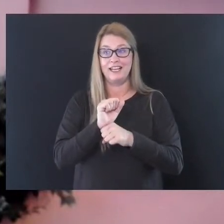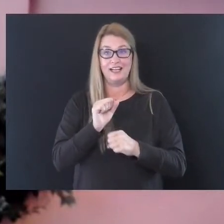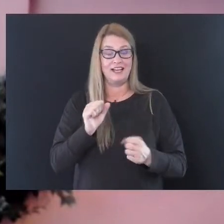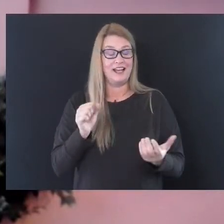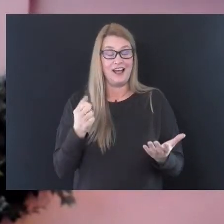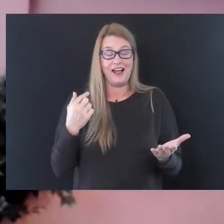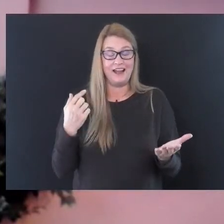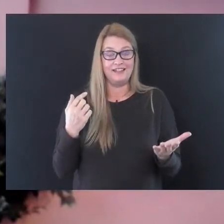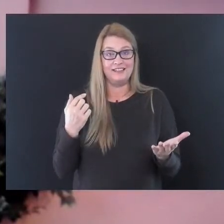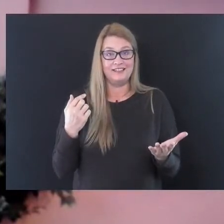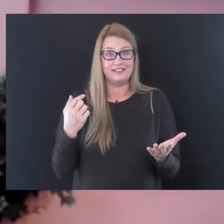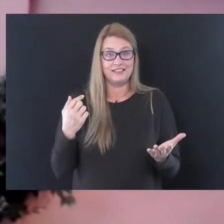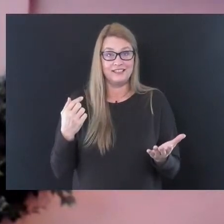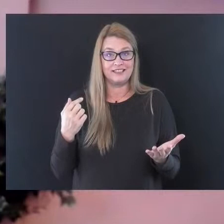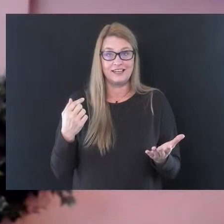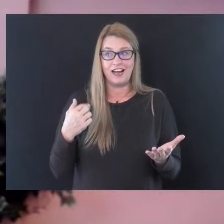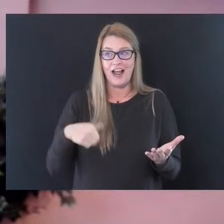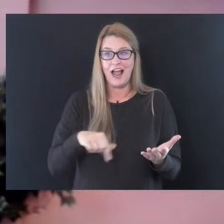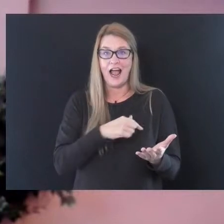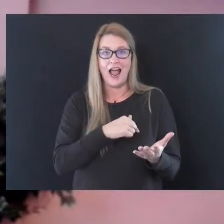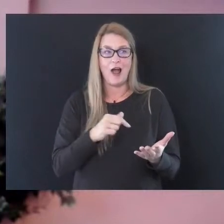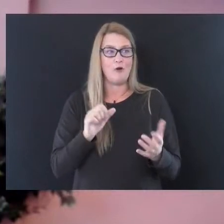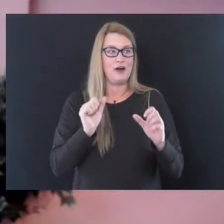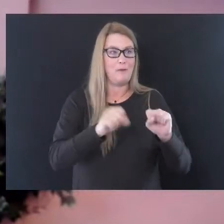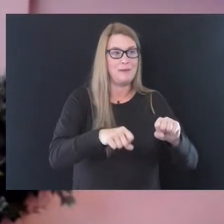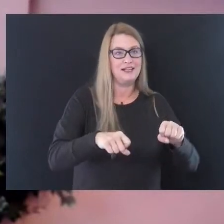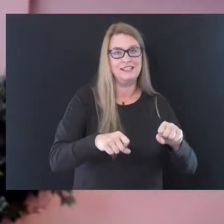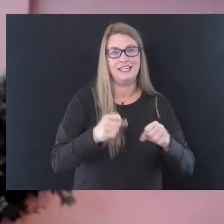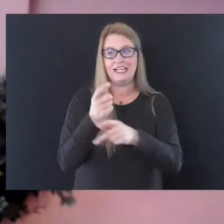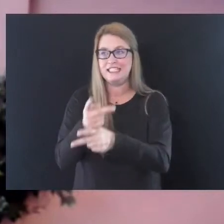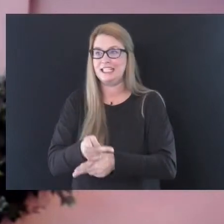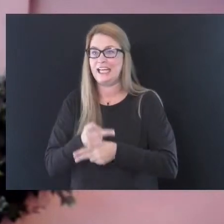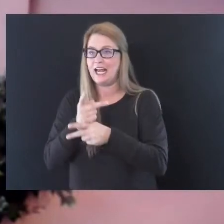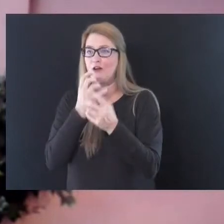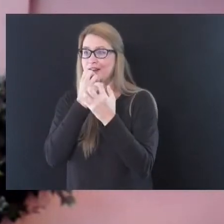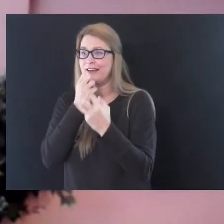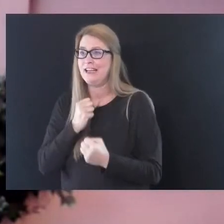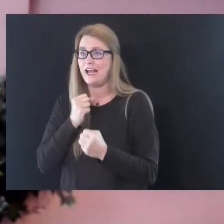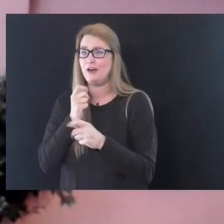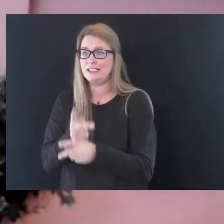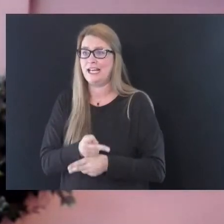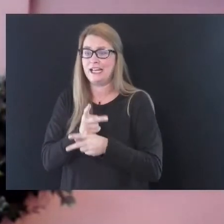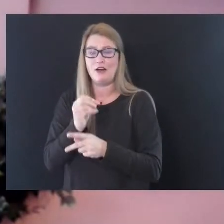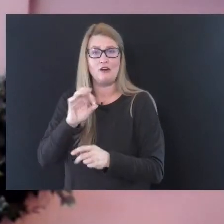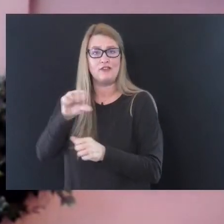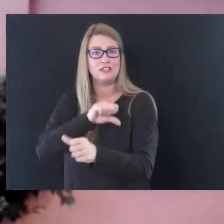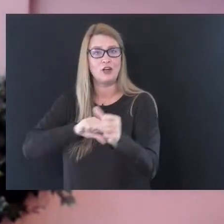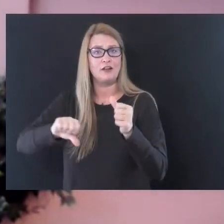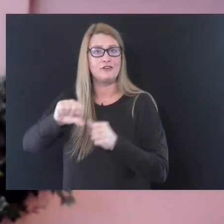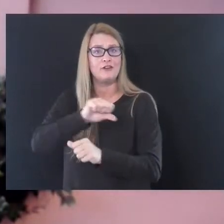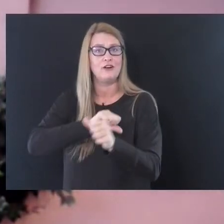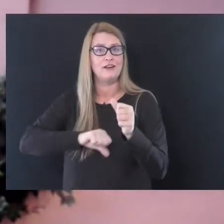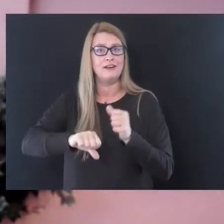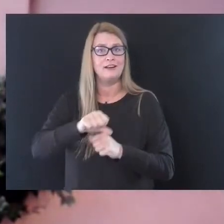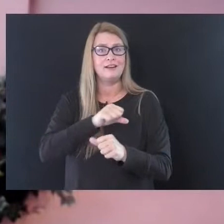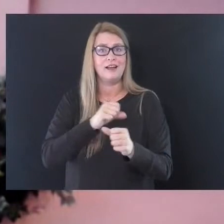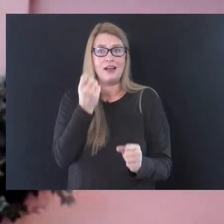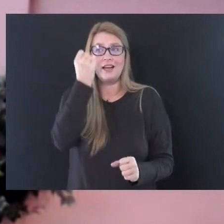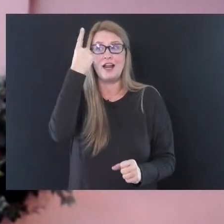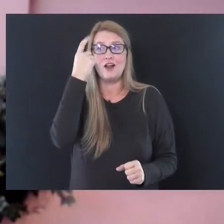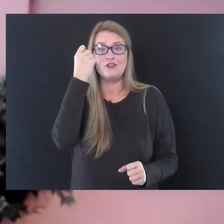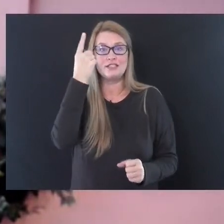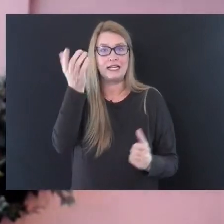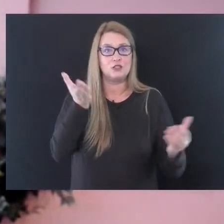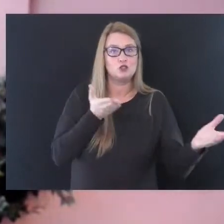you know, incredible in your ability to care for each other, you know, to understand what services and altruism